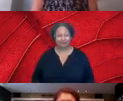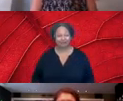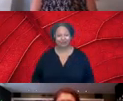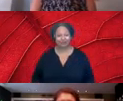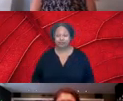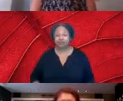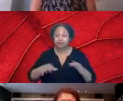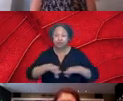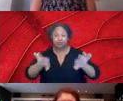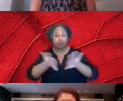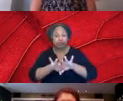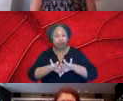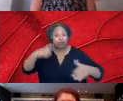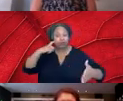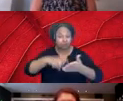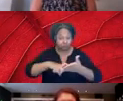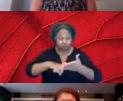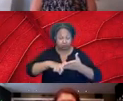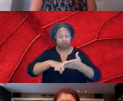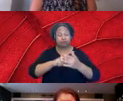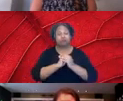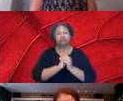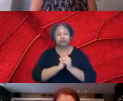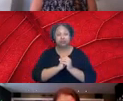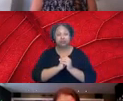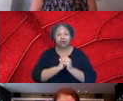And it's important to note